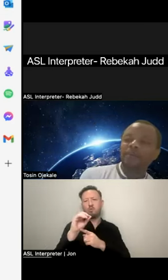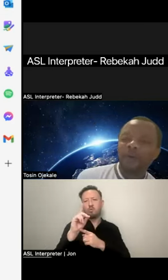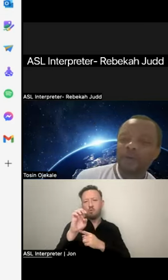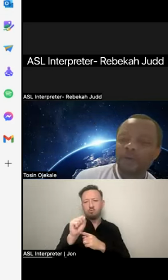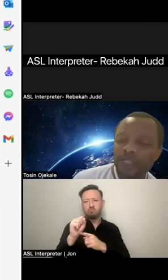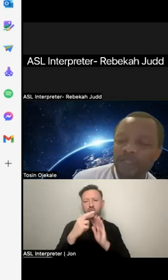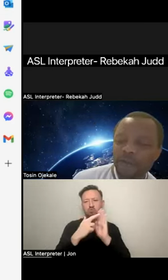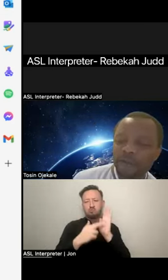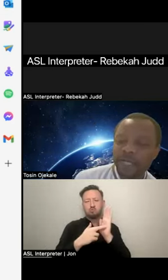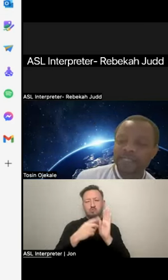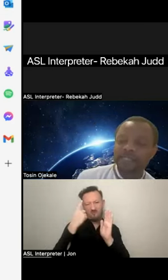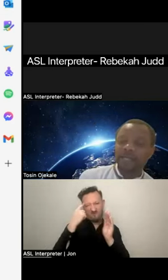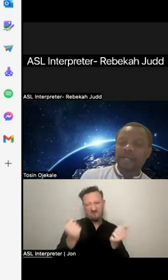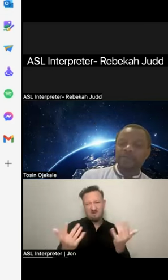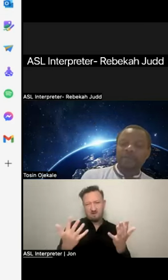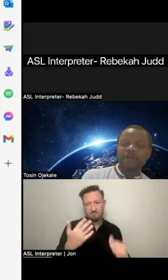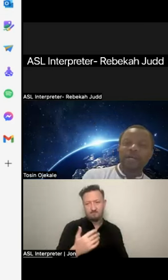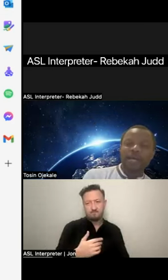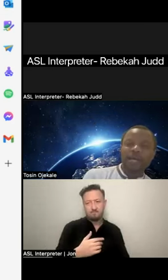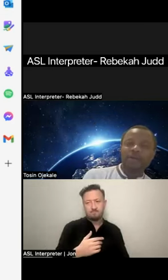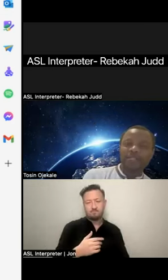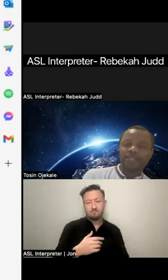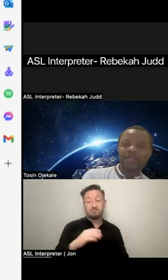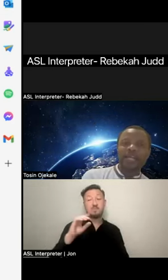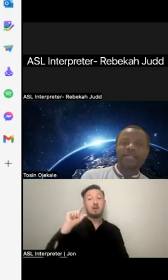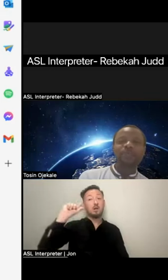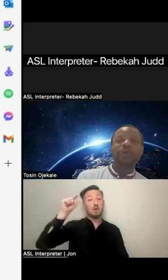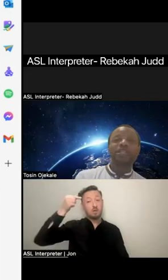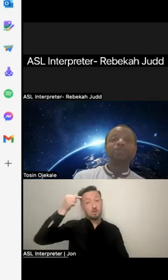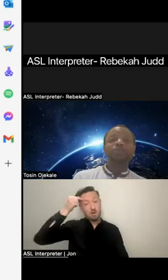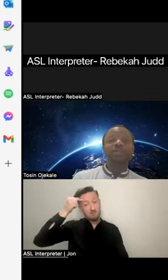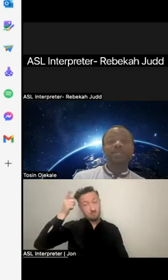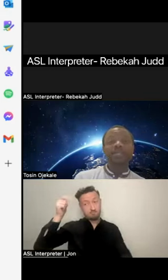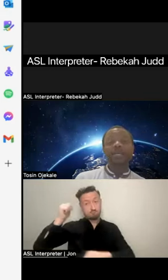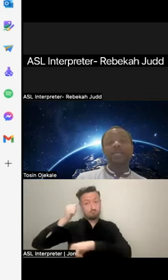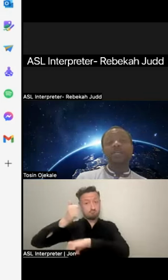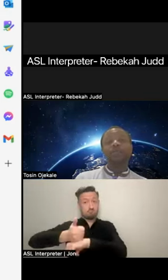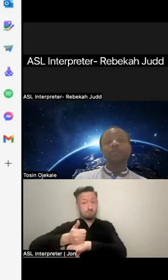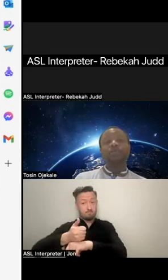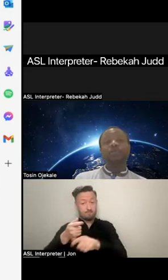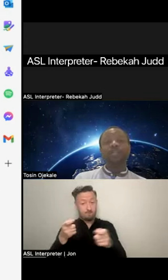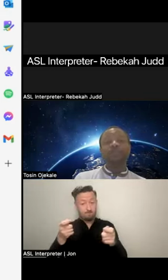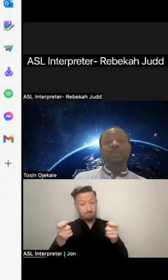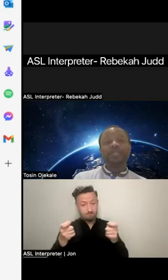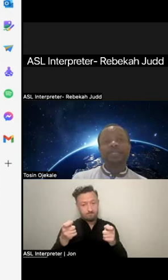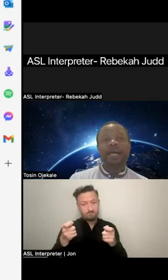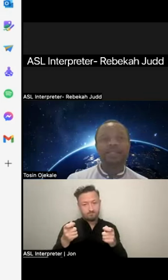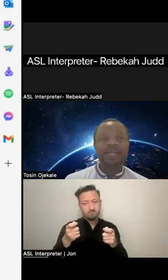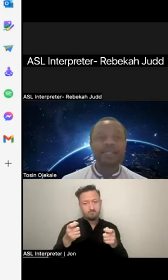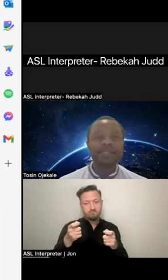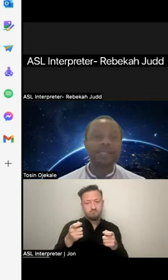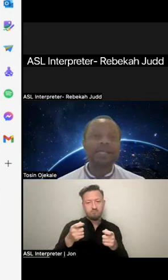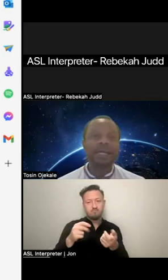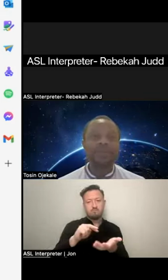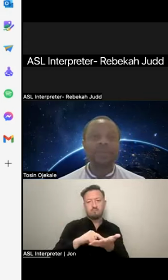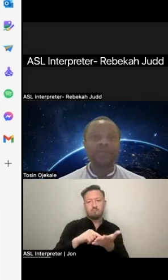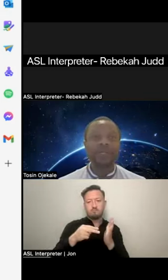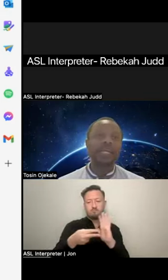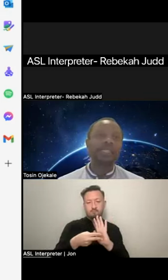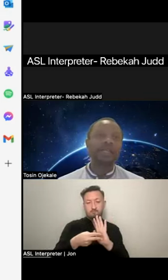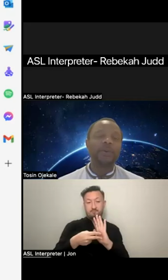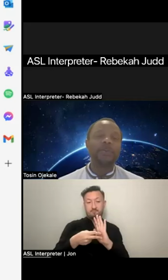time for the government-run organization like this, what they do is, so you need to meet certain standard